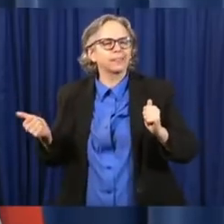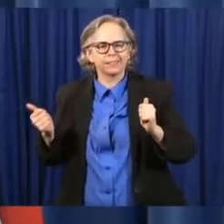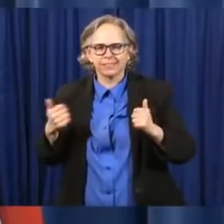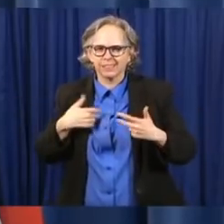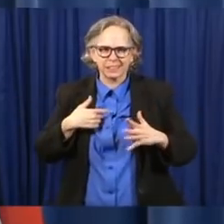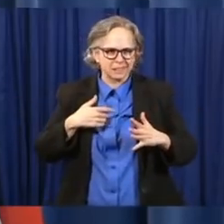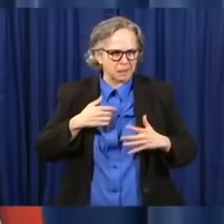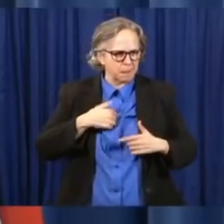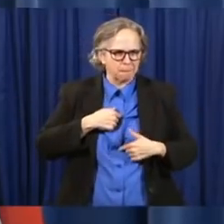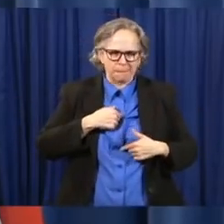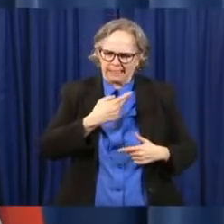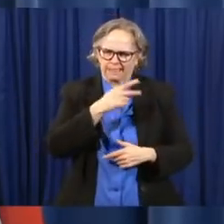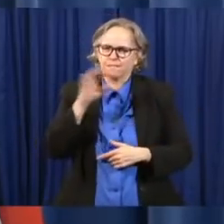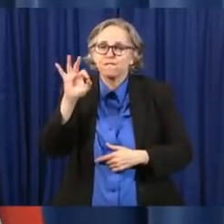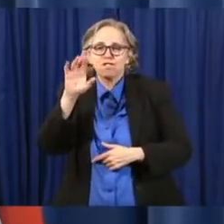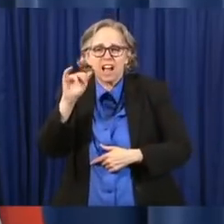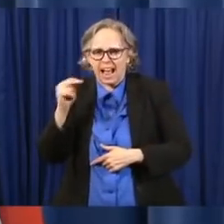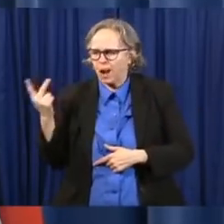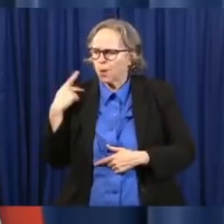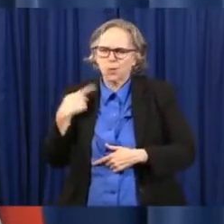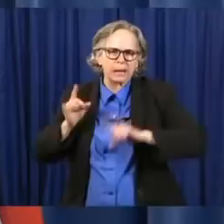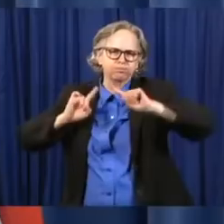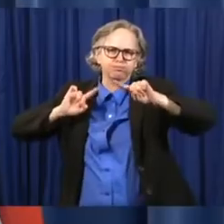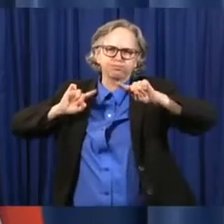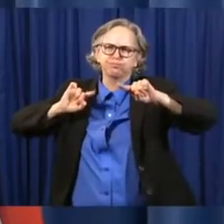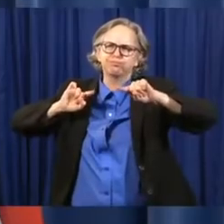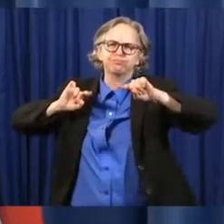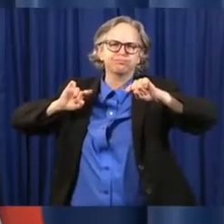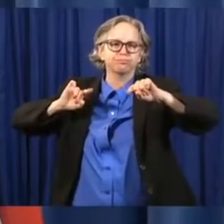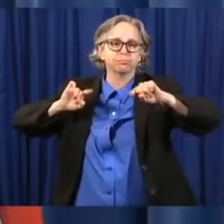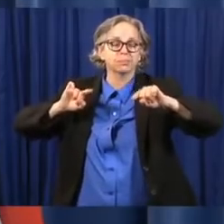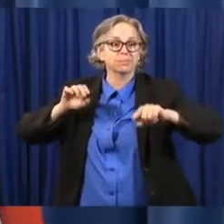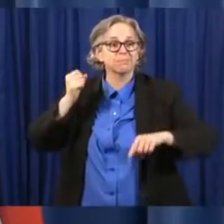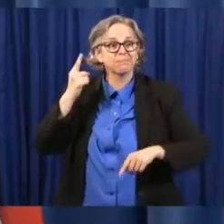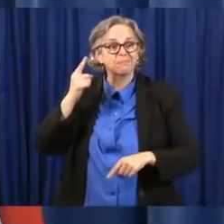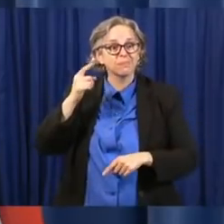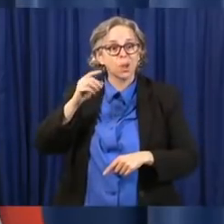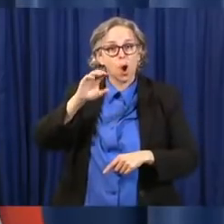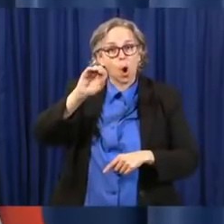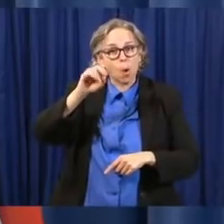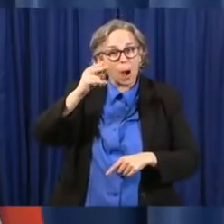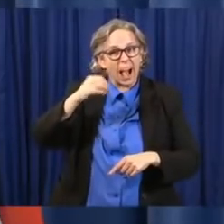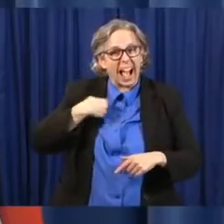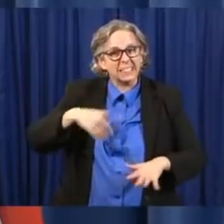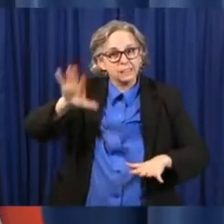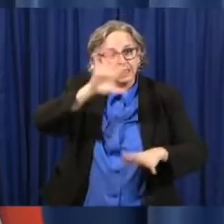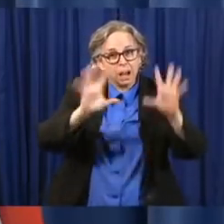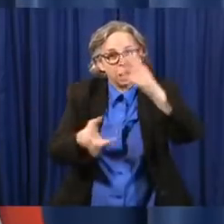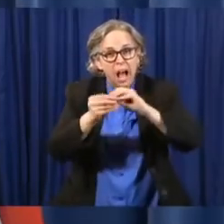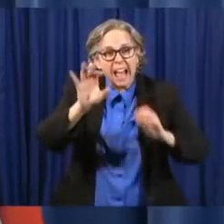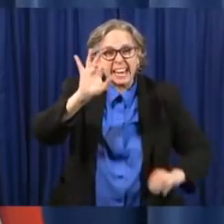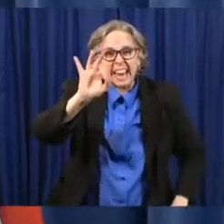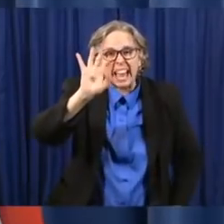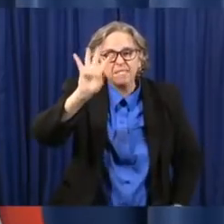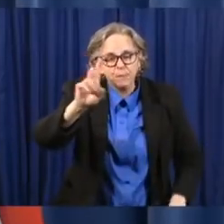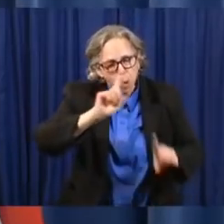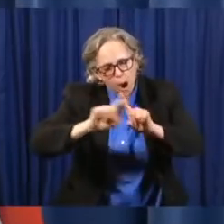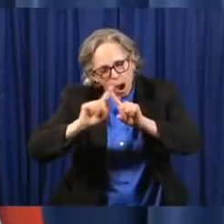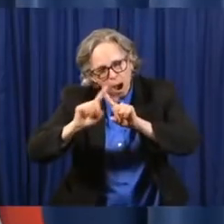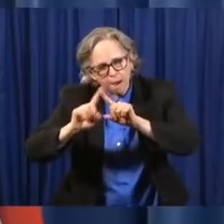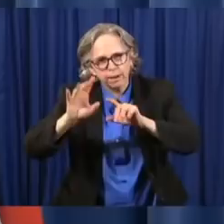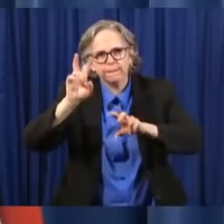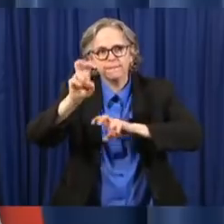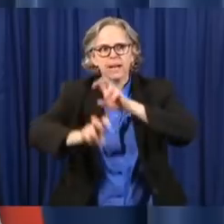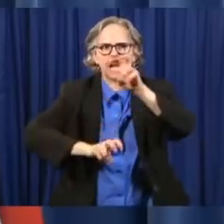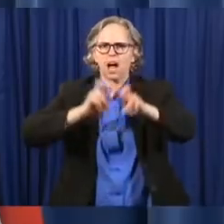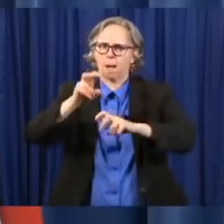We have 94 county independent fairs in Ohio. They all attract great crowds every single year. We